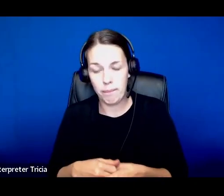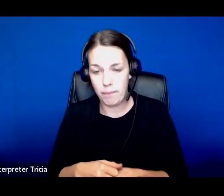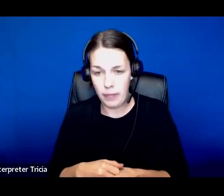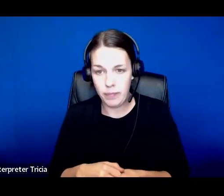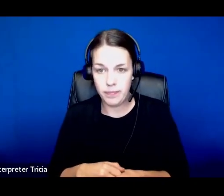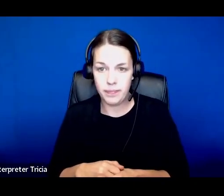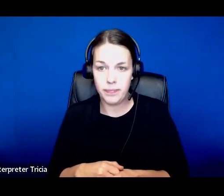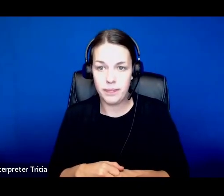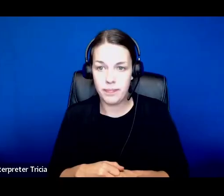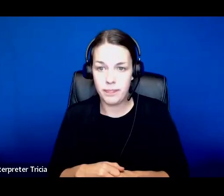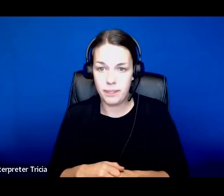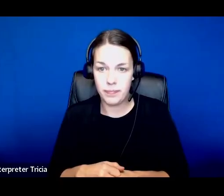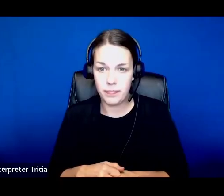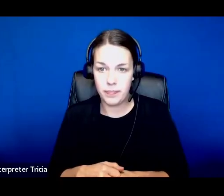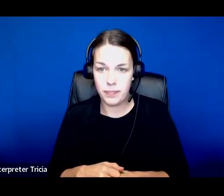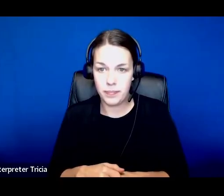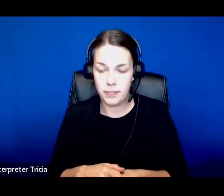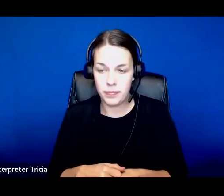thing.